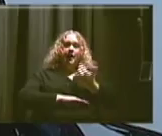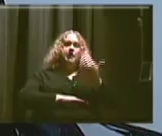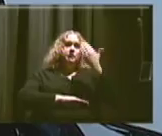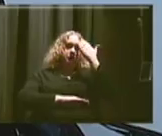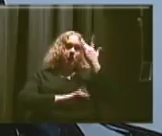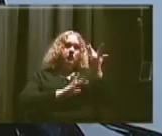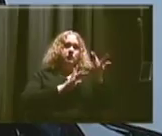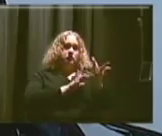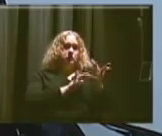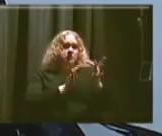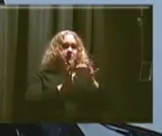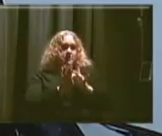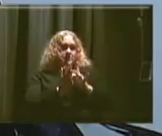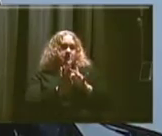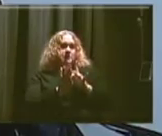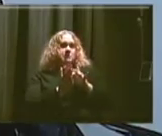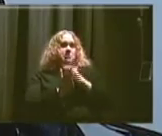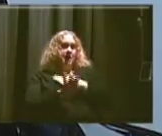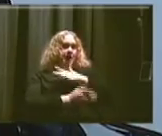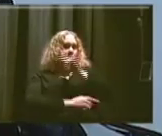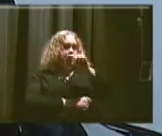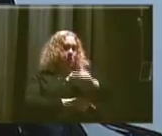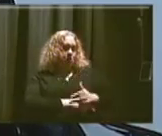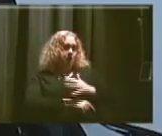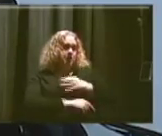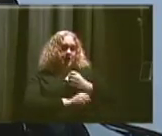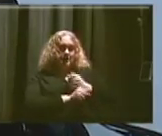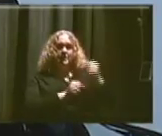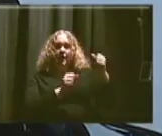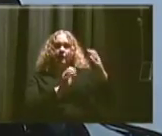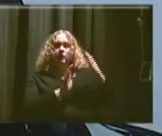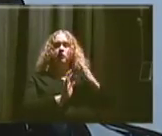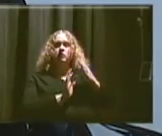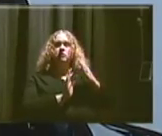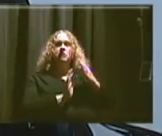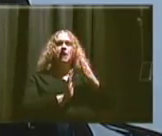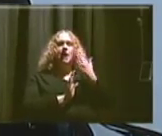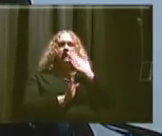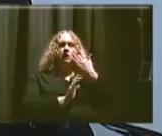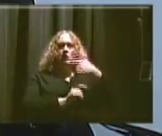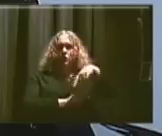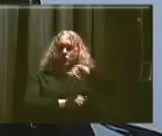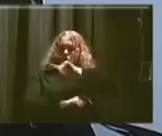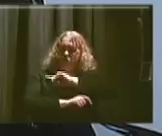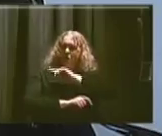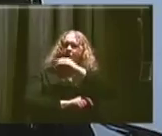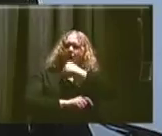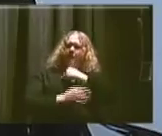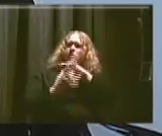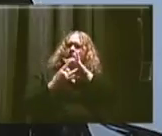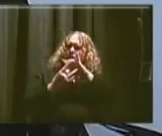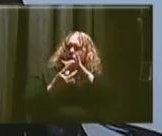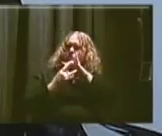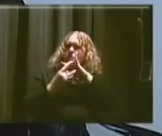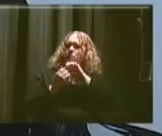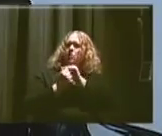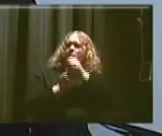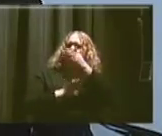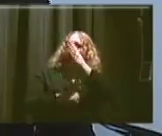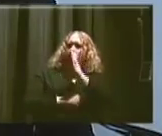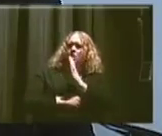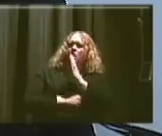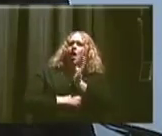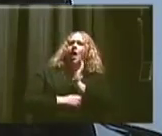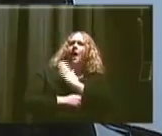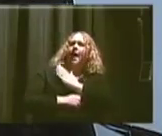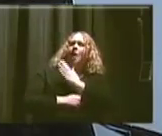my Lord and my Savior. And I know you guys, I know that you all have a relationship with God that our children